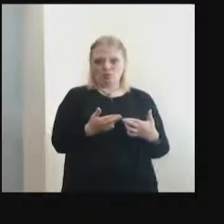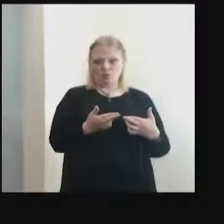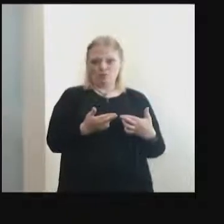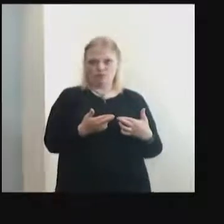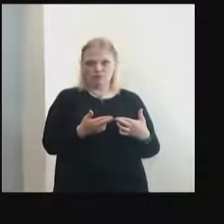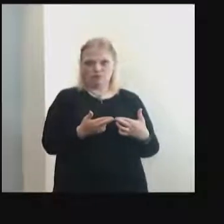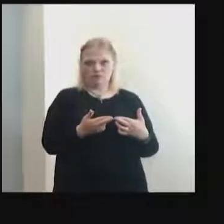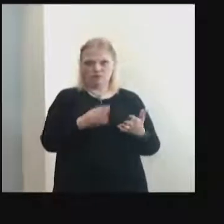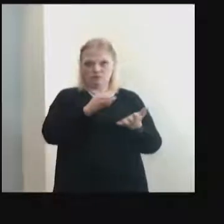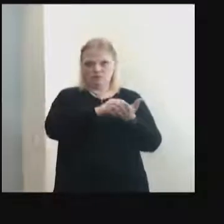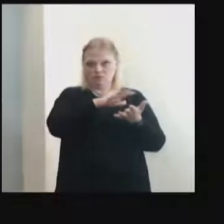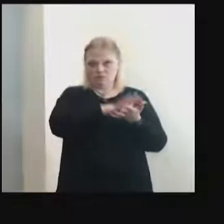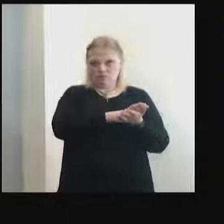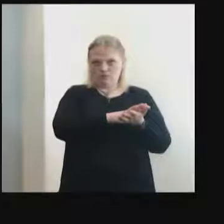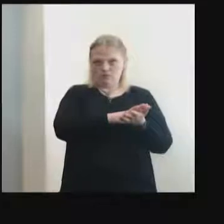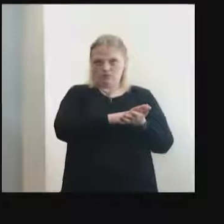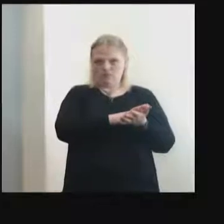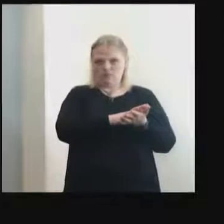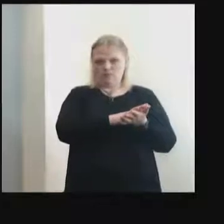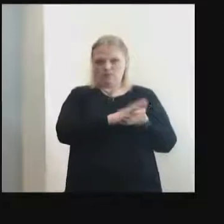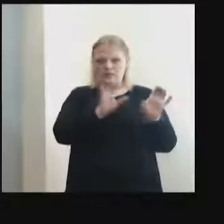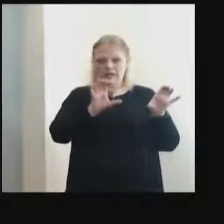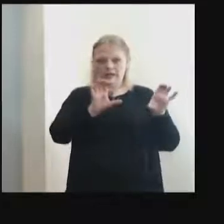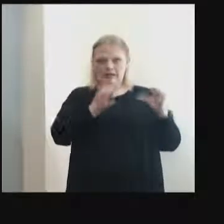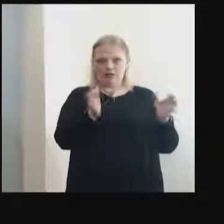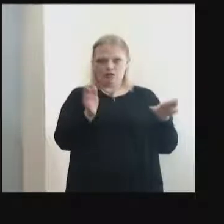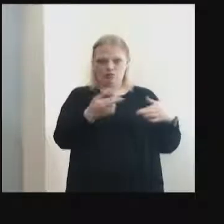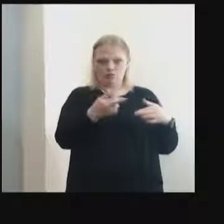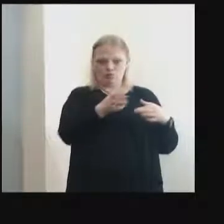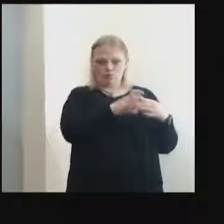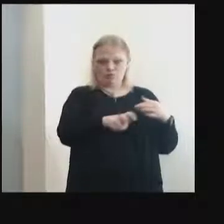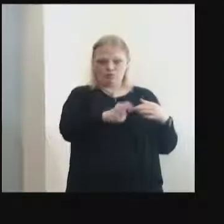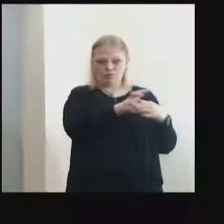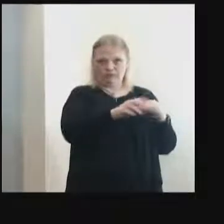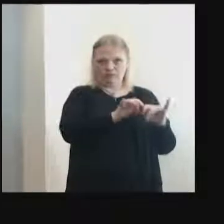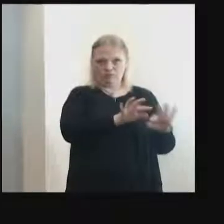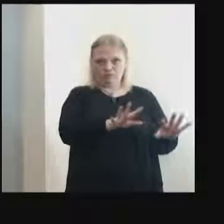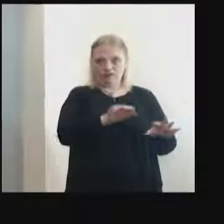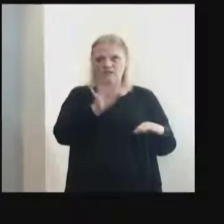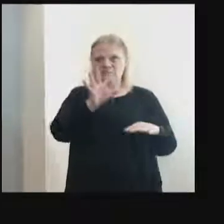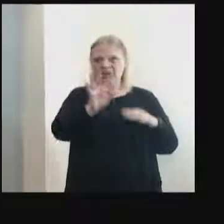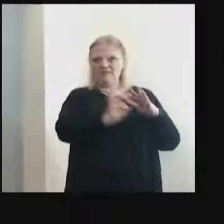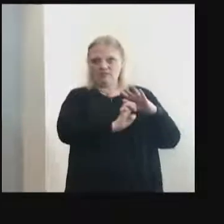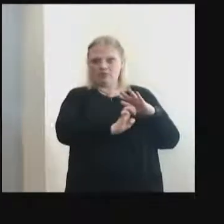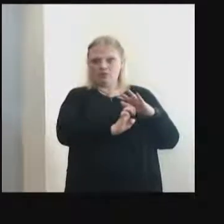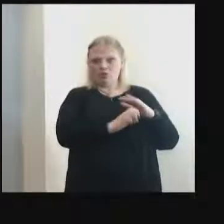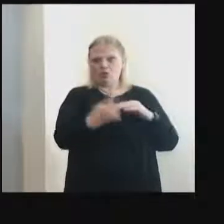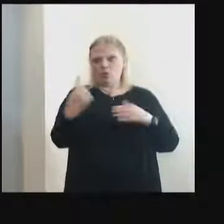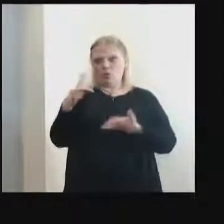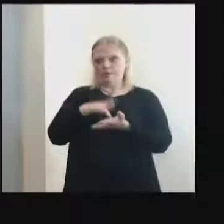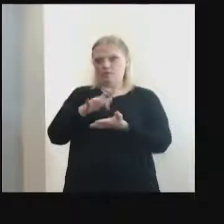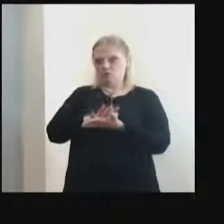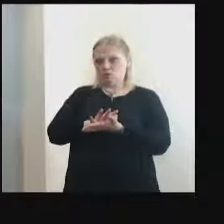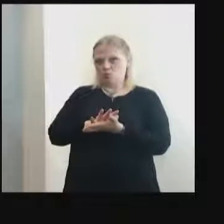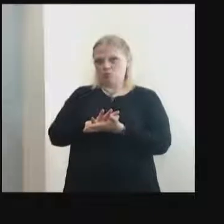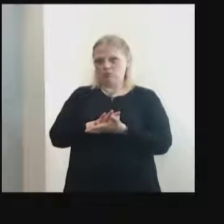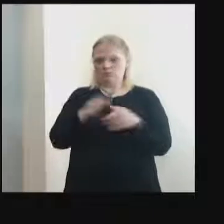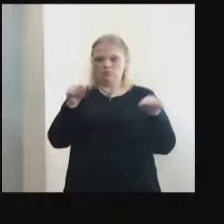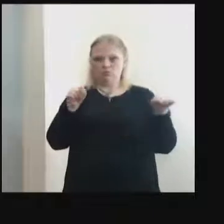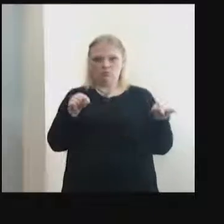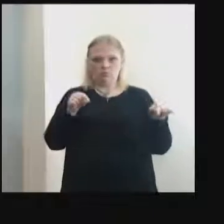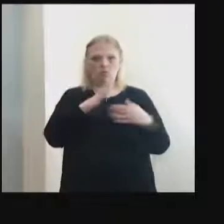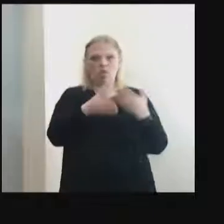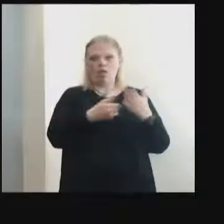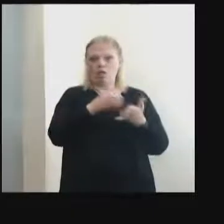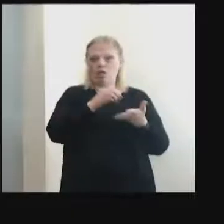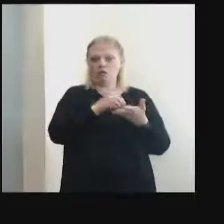we've documented in classroom transmission. 5 are elementary school, 1 is a middle school, and the students